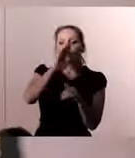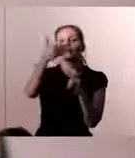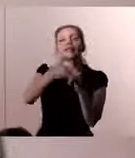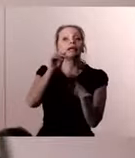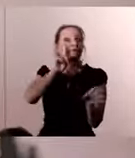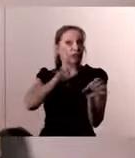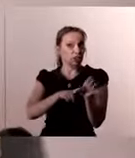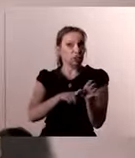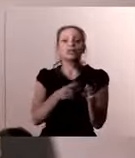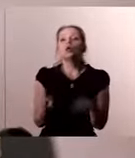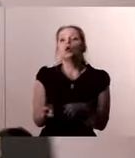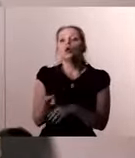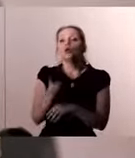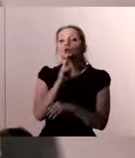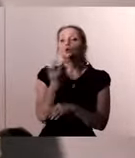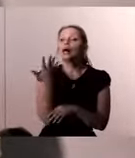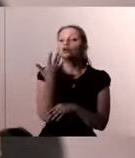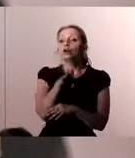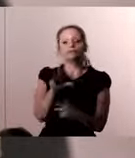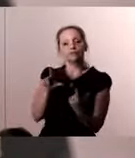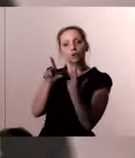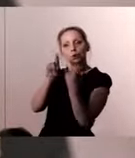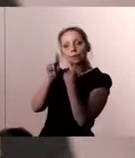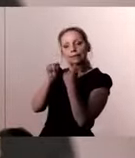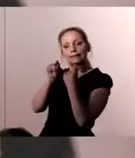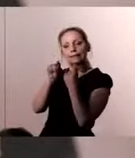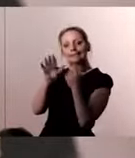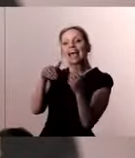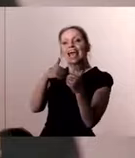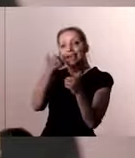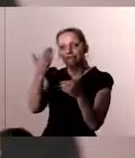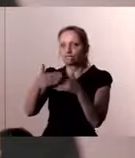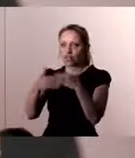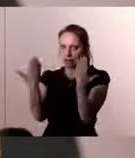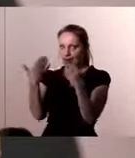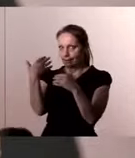last year, there were 250 million tweets being sent every single day.